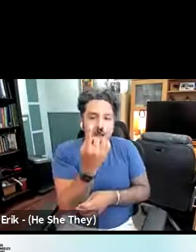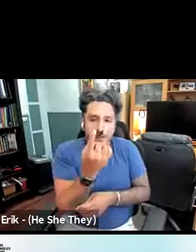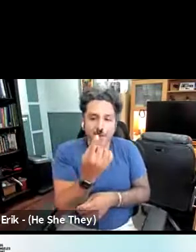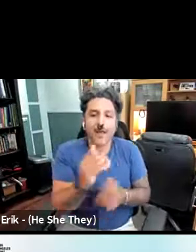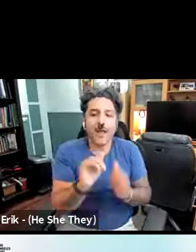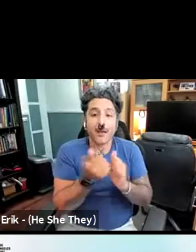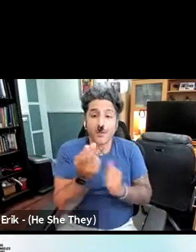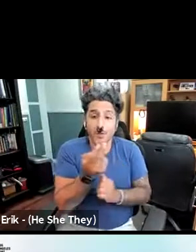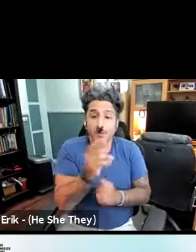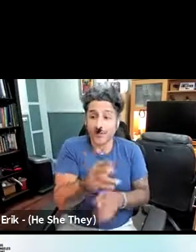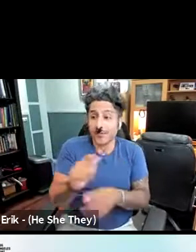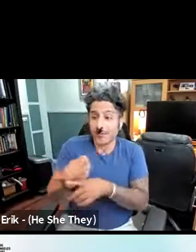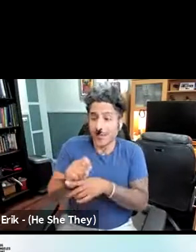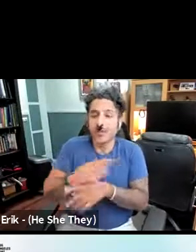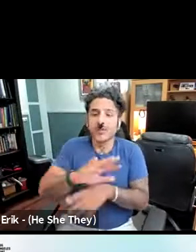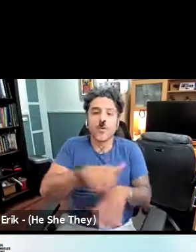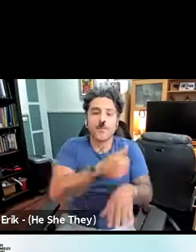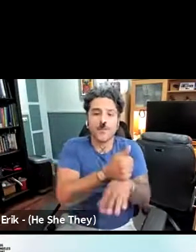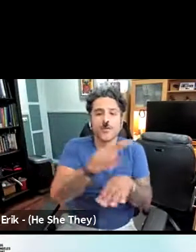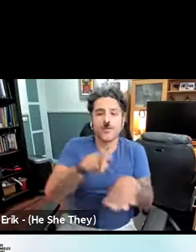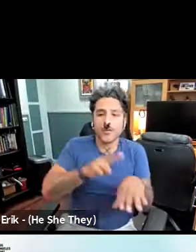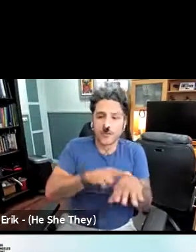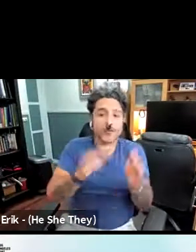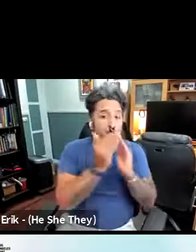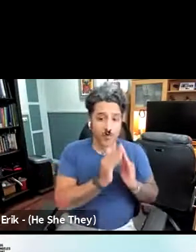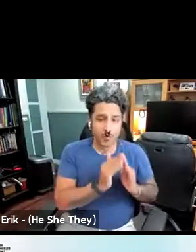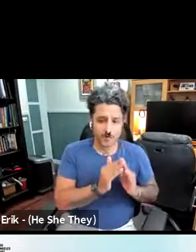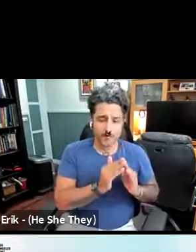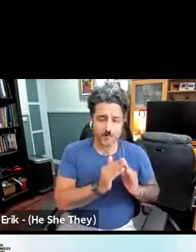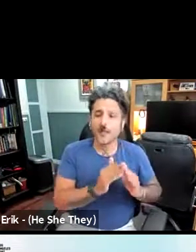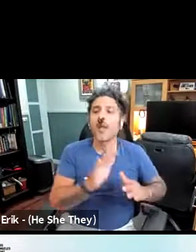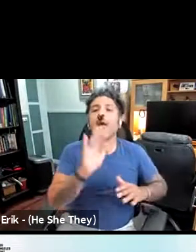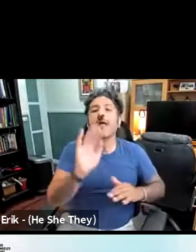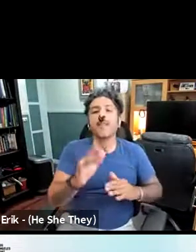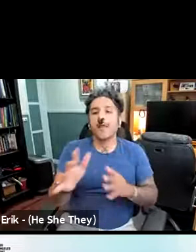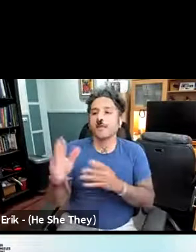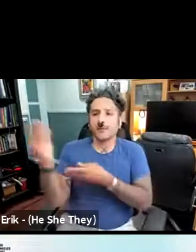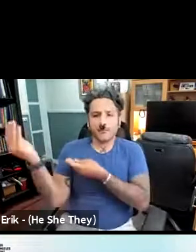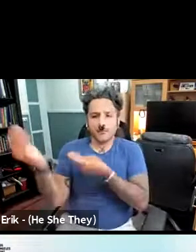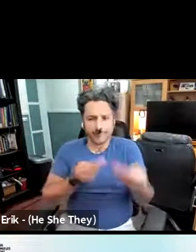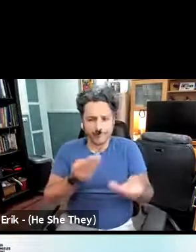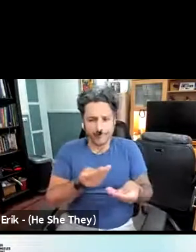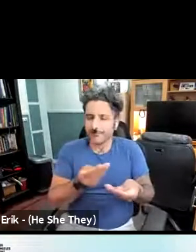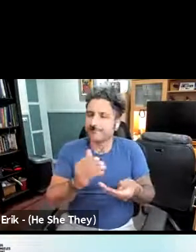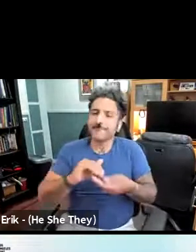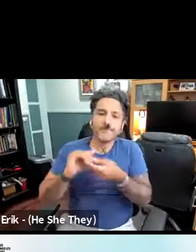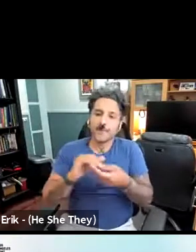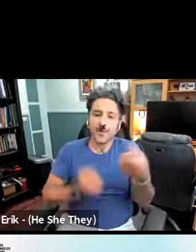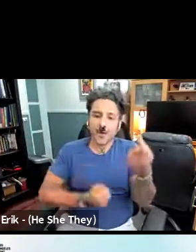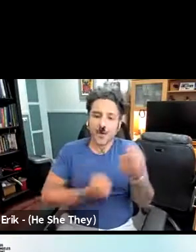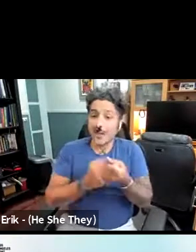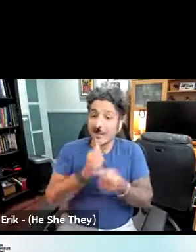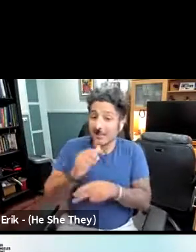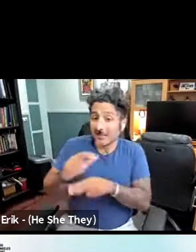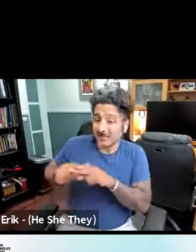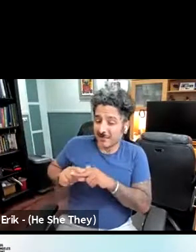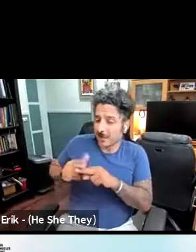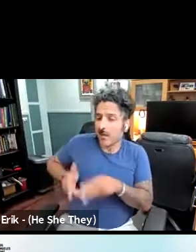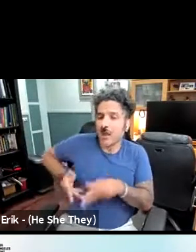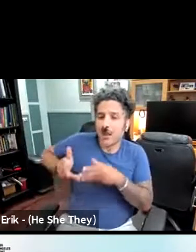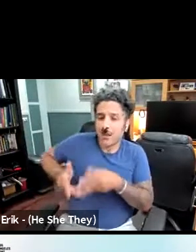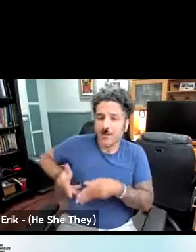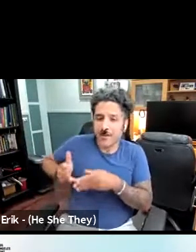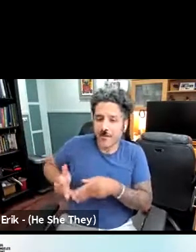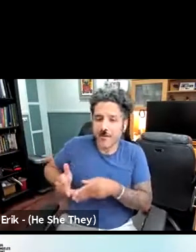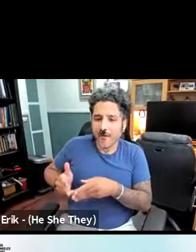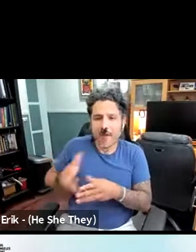this training to build your nation or build your community. That is mutual aid giving. Those are the things. So not even sitting around, I see it, I have it, I can